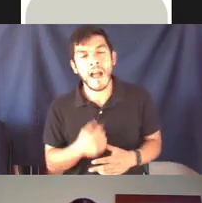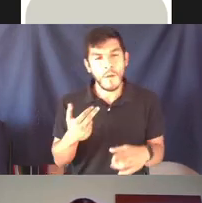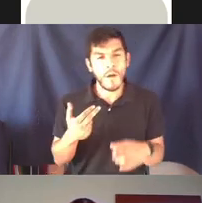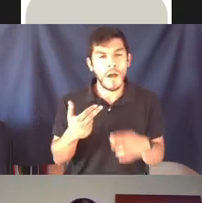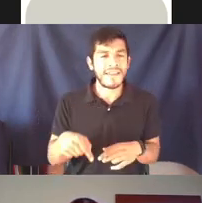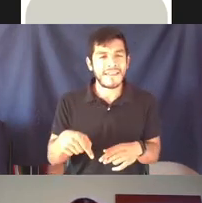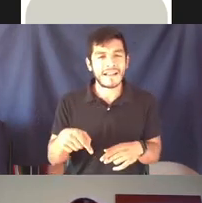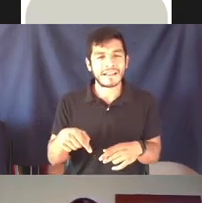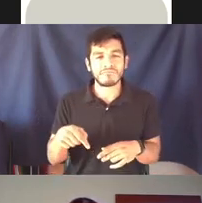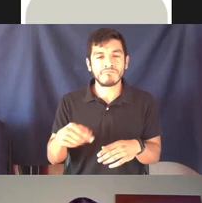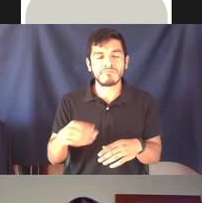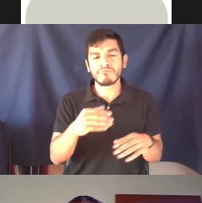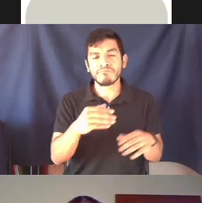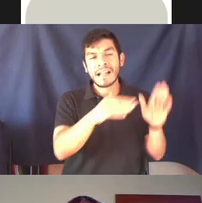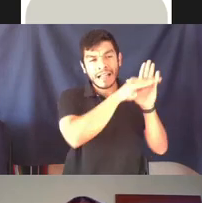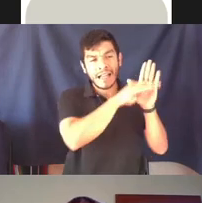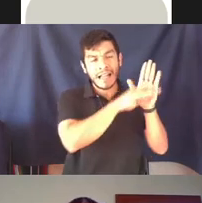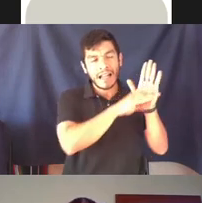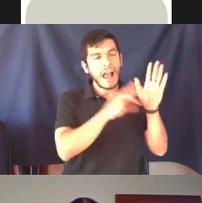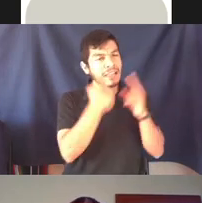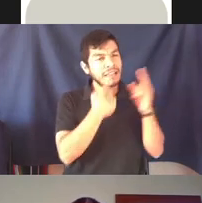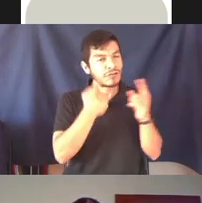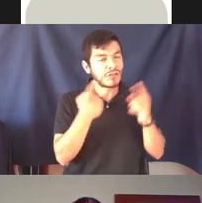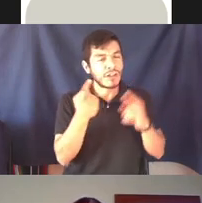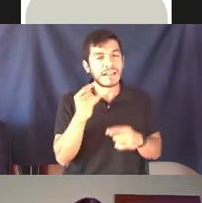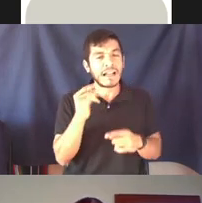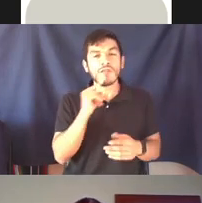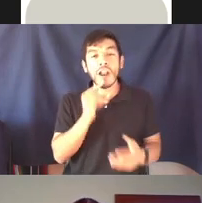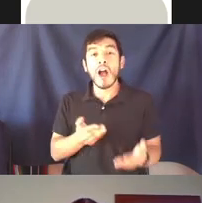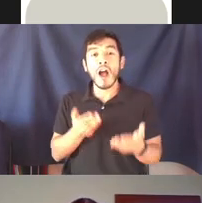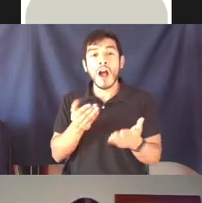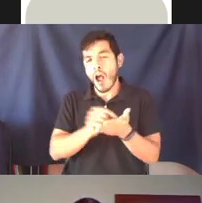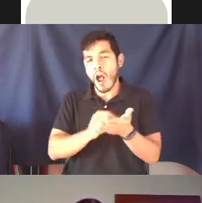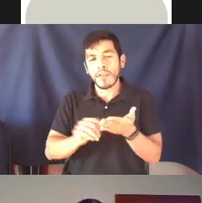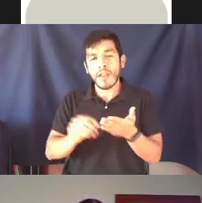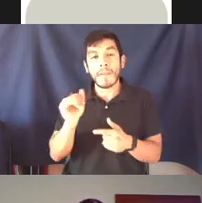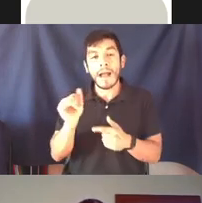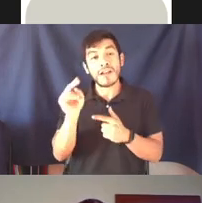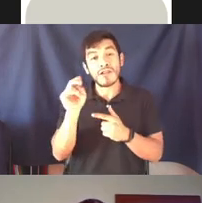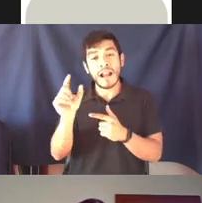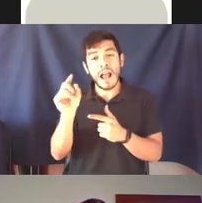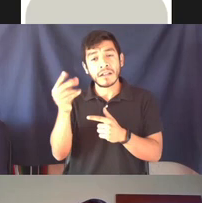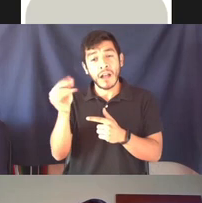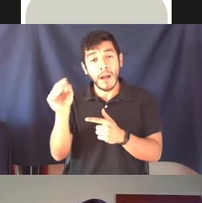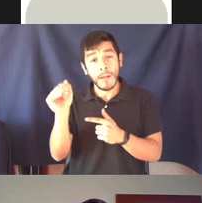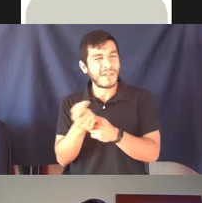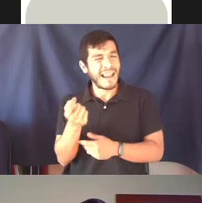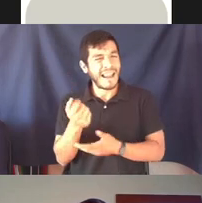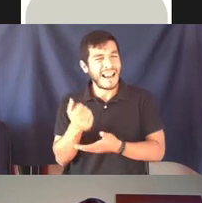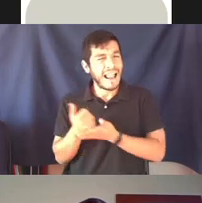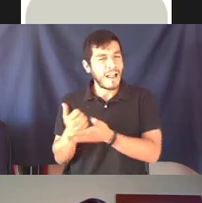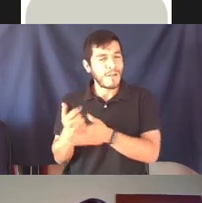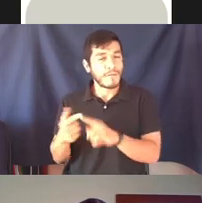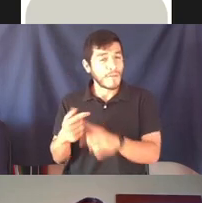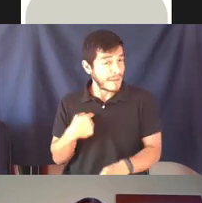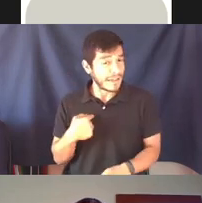authored by Janelle Thomas with a little help from me. She works with Derek at the National Youth